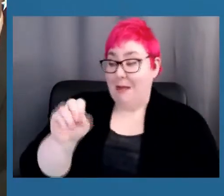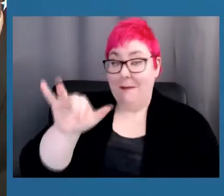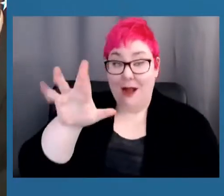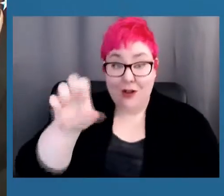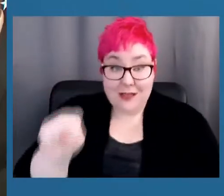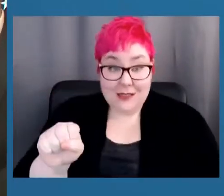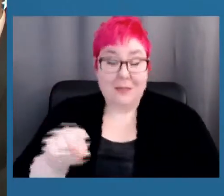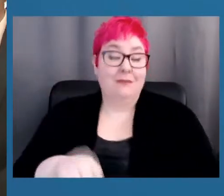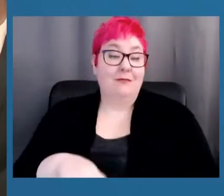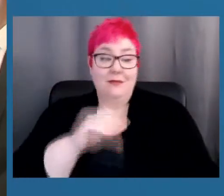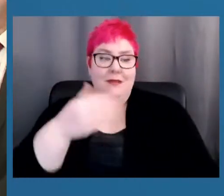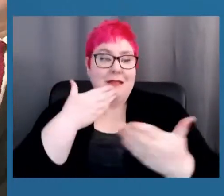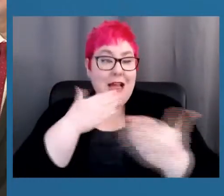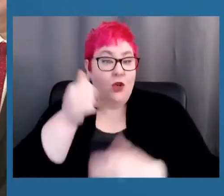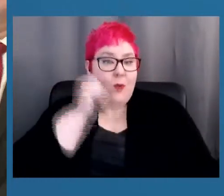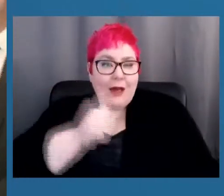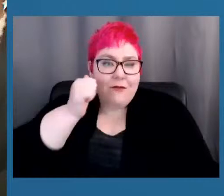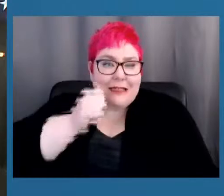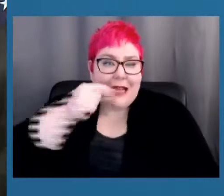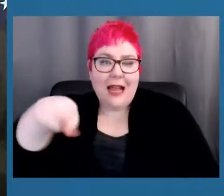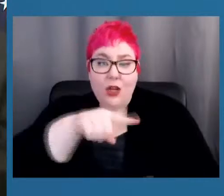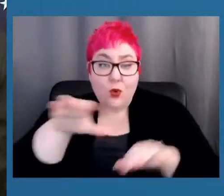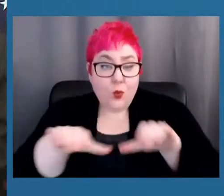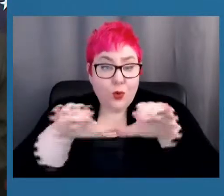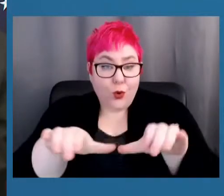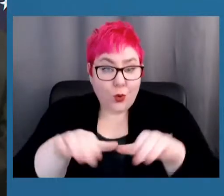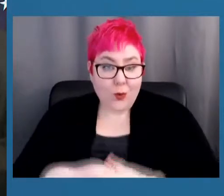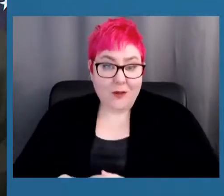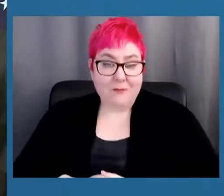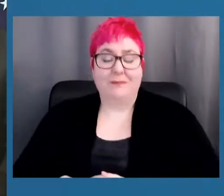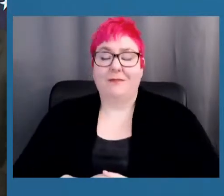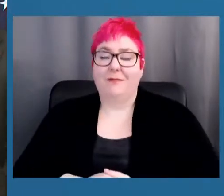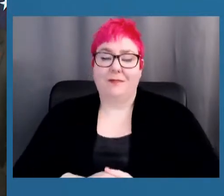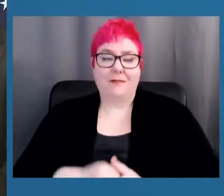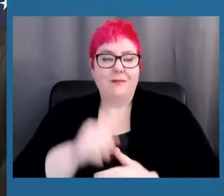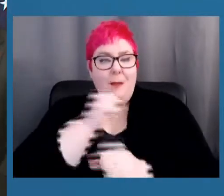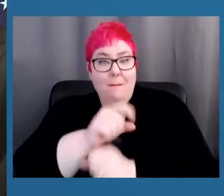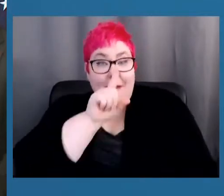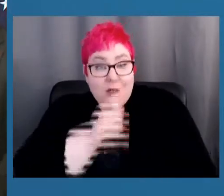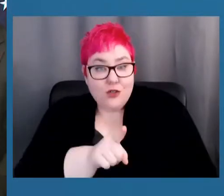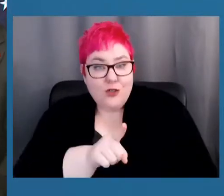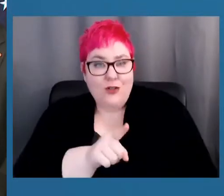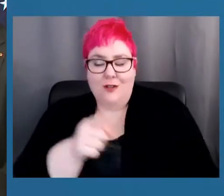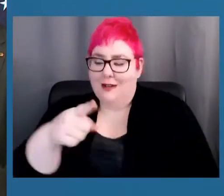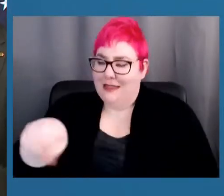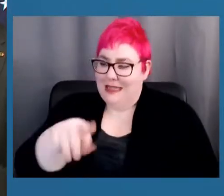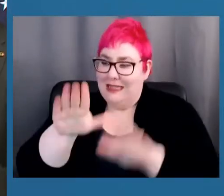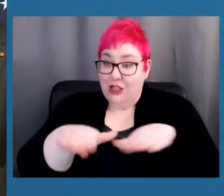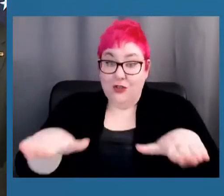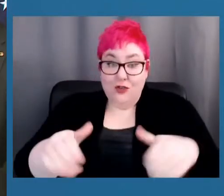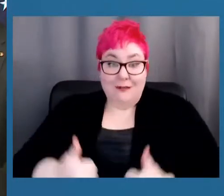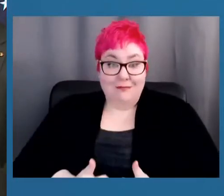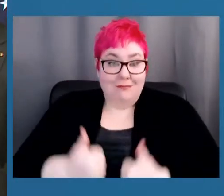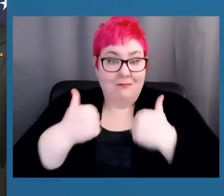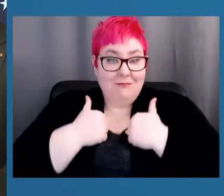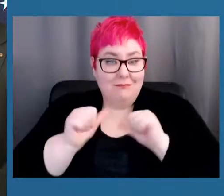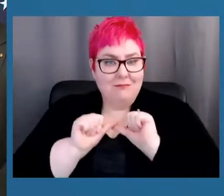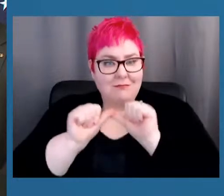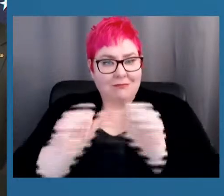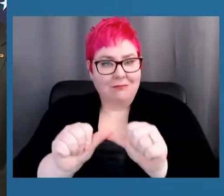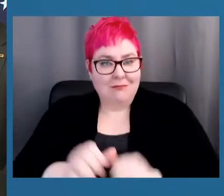everyday basis to try to make sure that these children have better lives. And to the